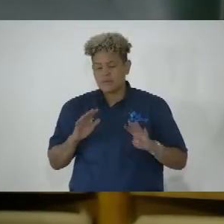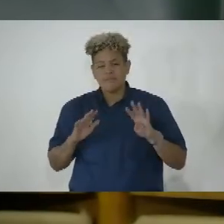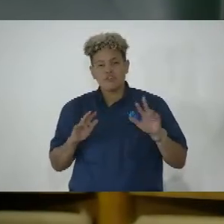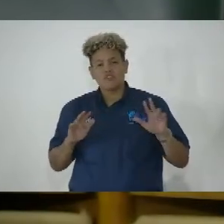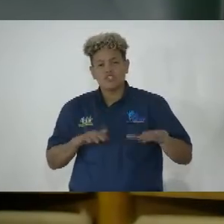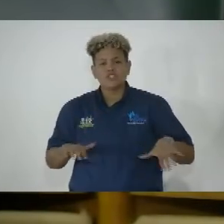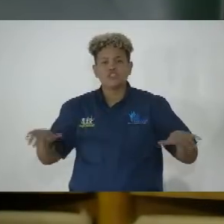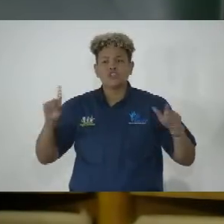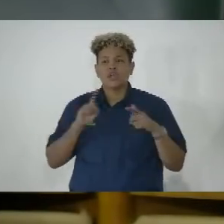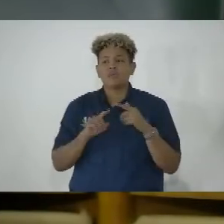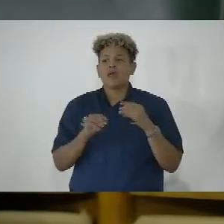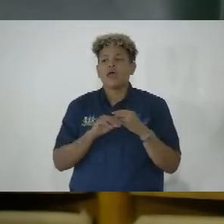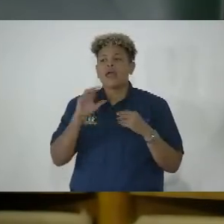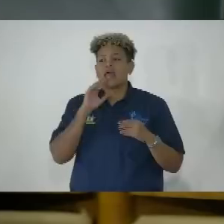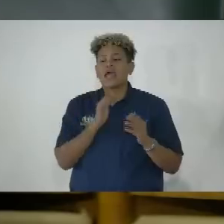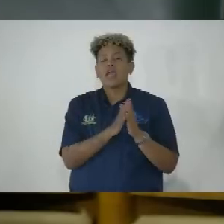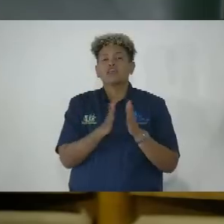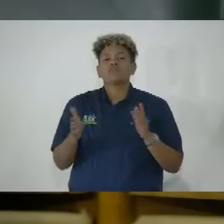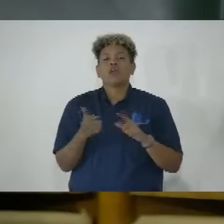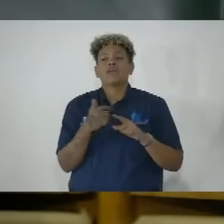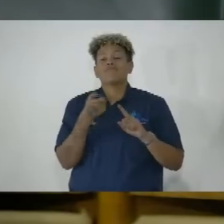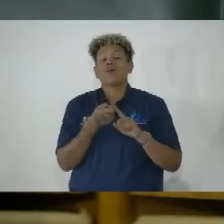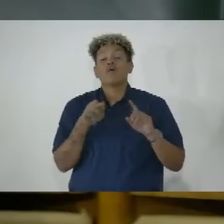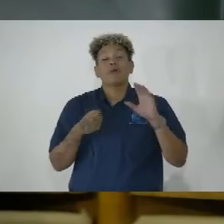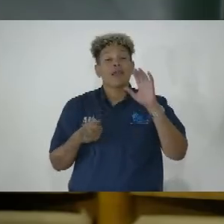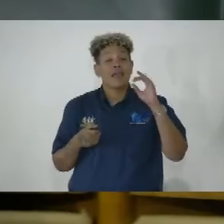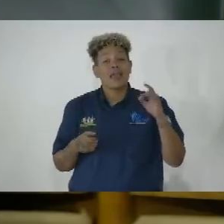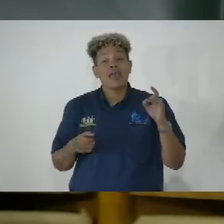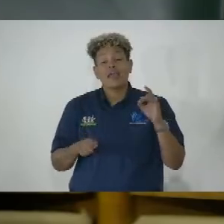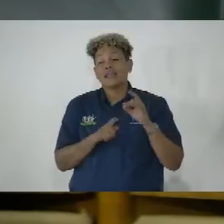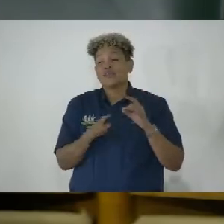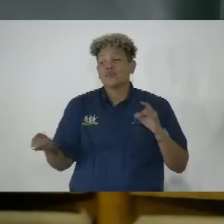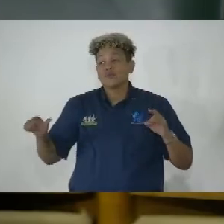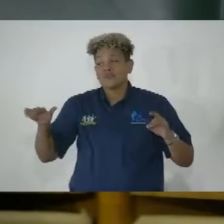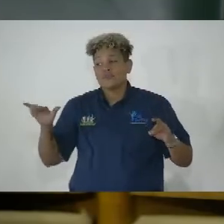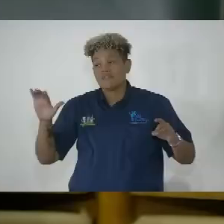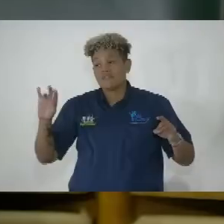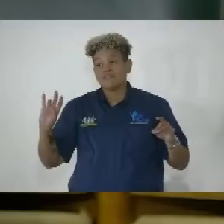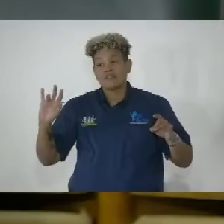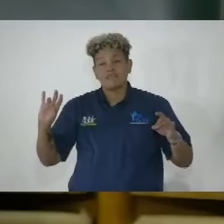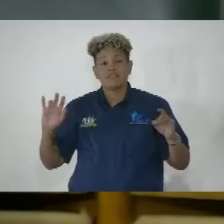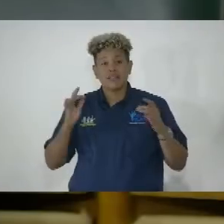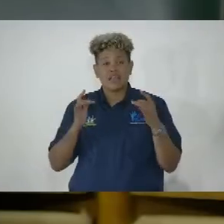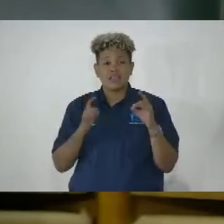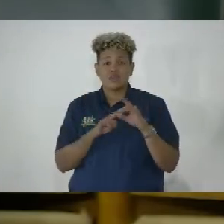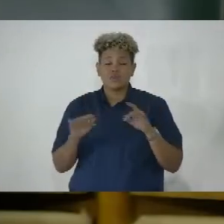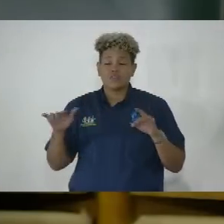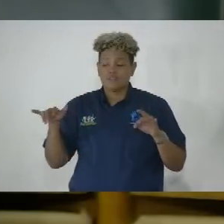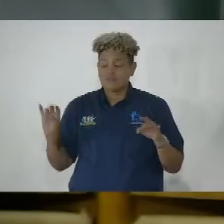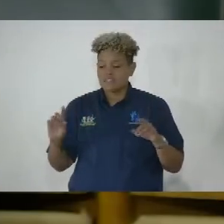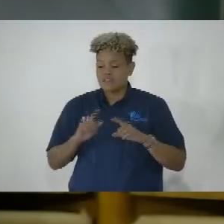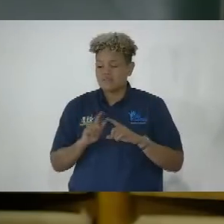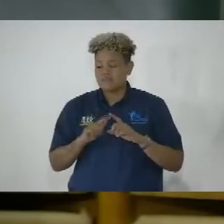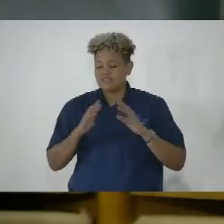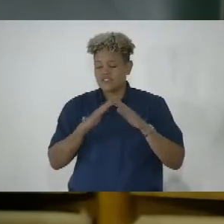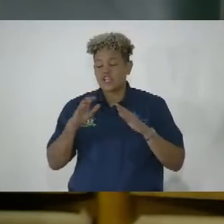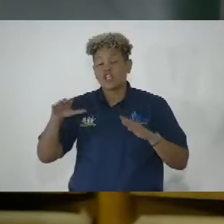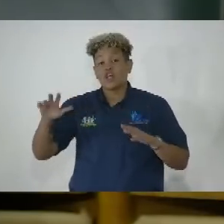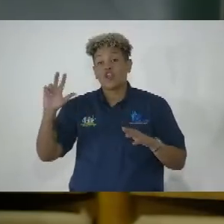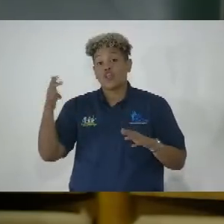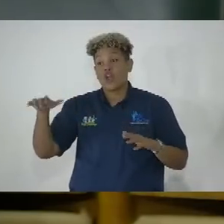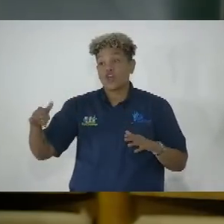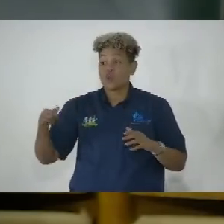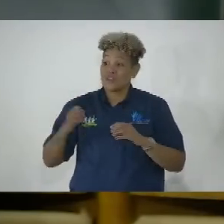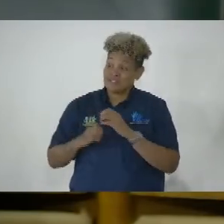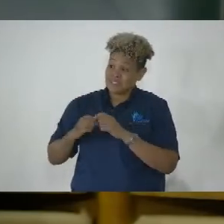children, and the age range has spanned from 18 to 57 years. Shelter 3 is currently being